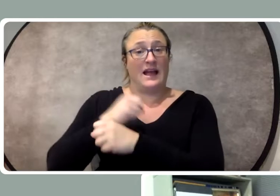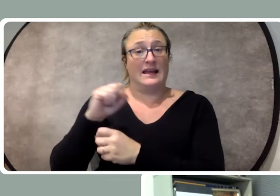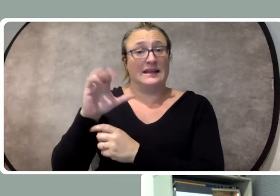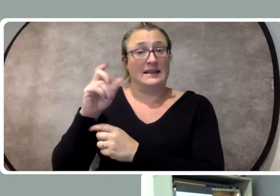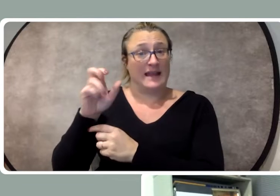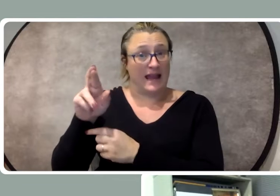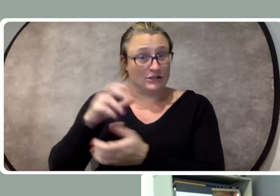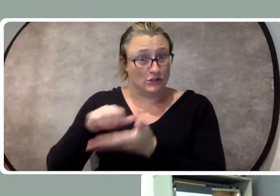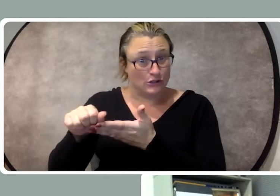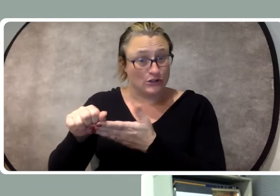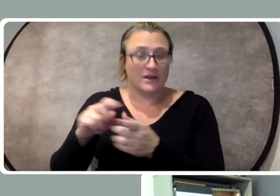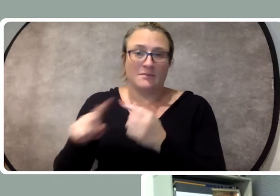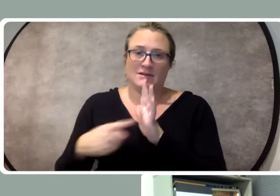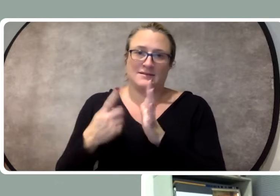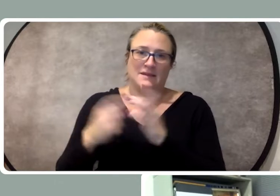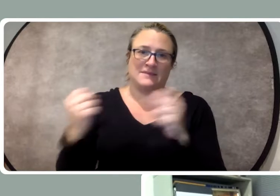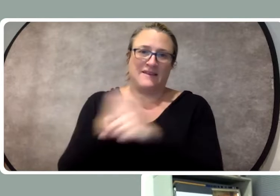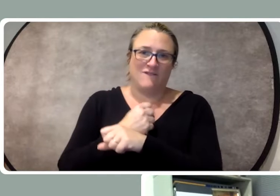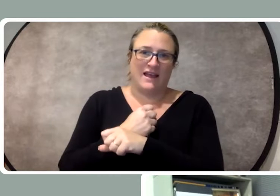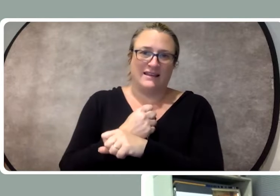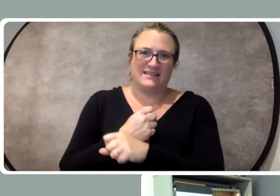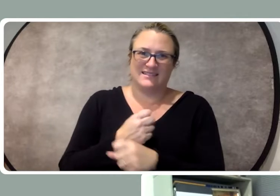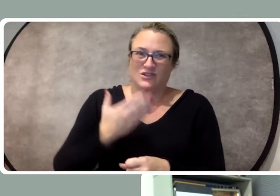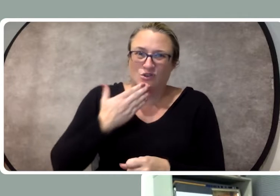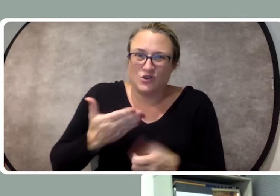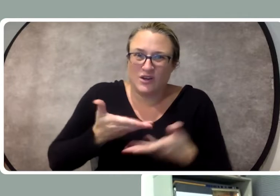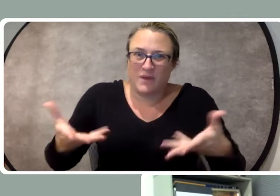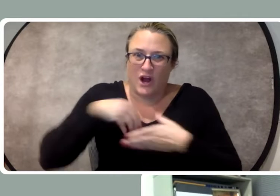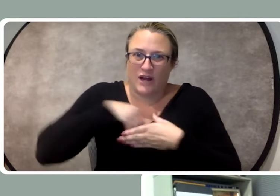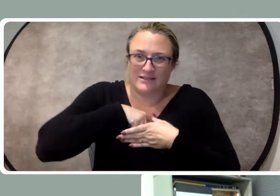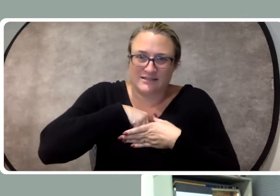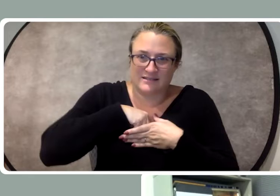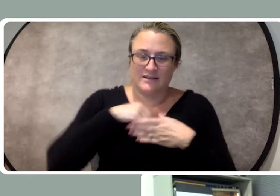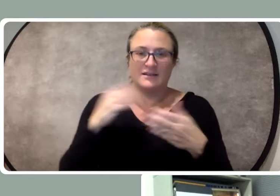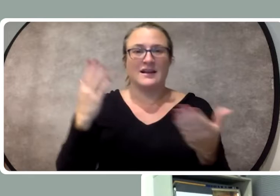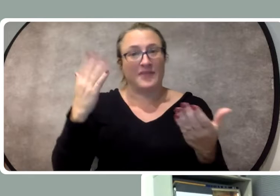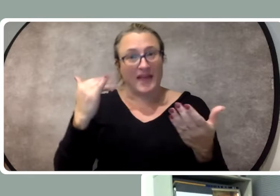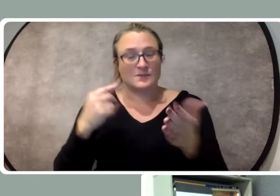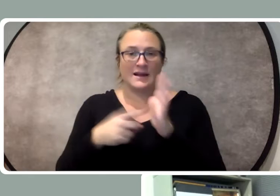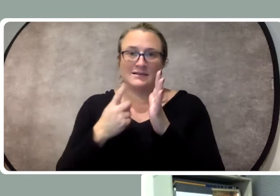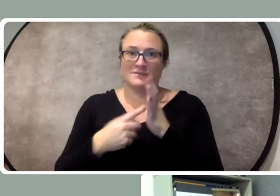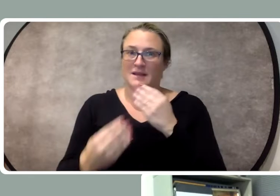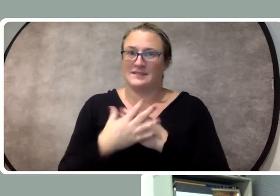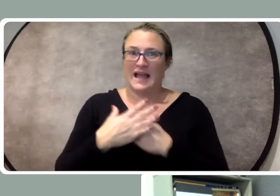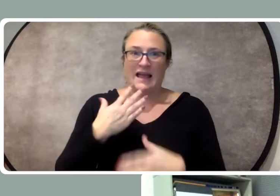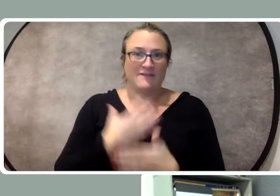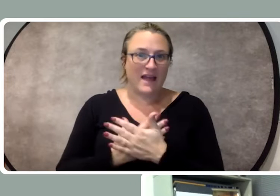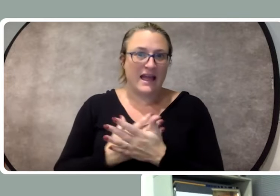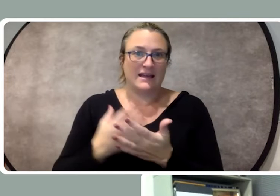fight good parts of the body. And that's why we see sometimes side effects of immune therapy, such